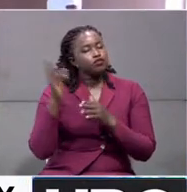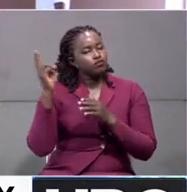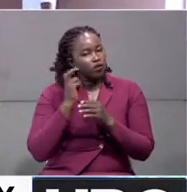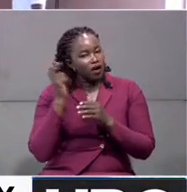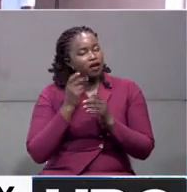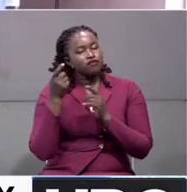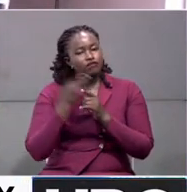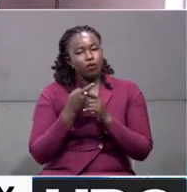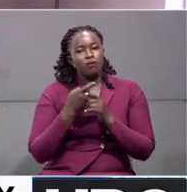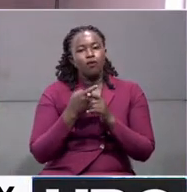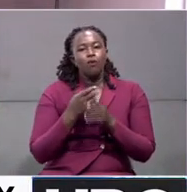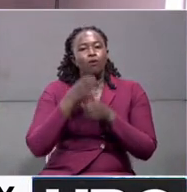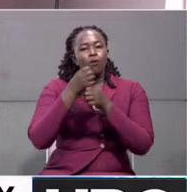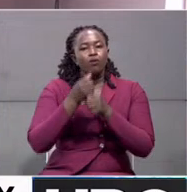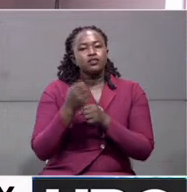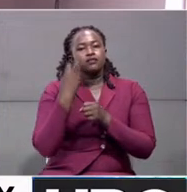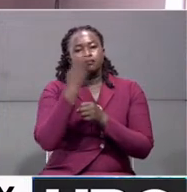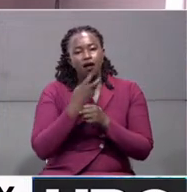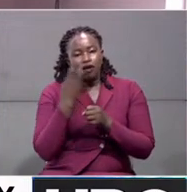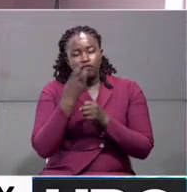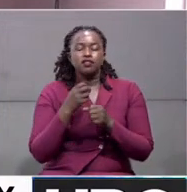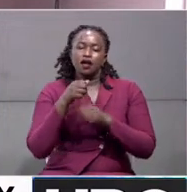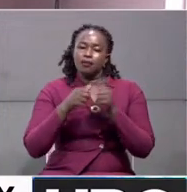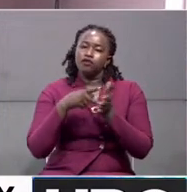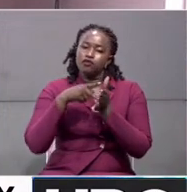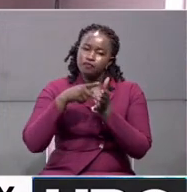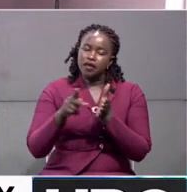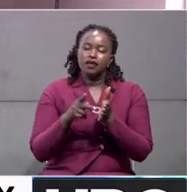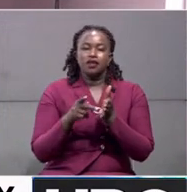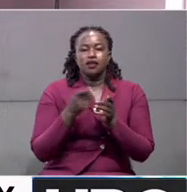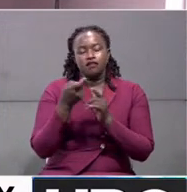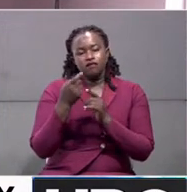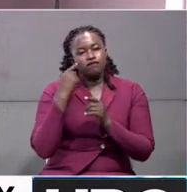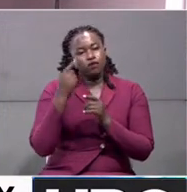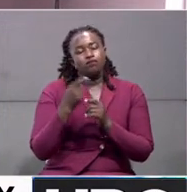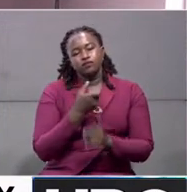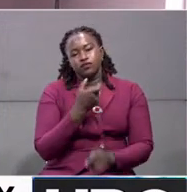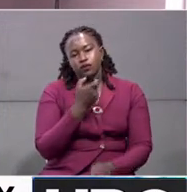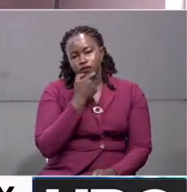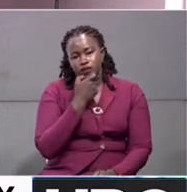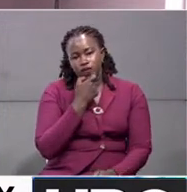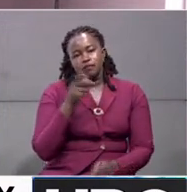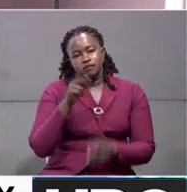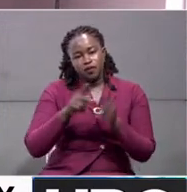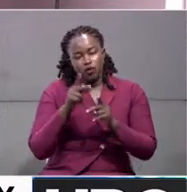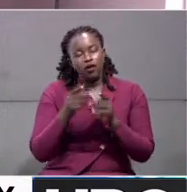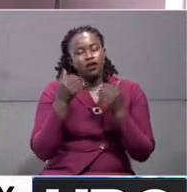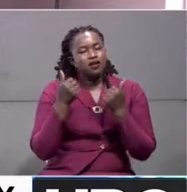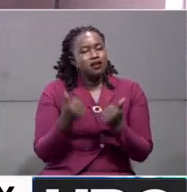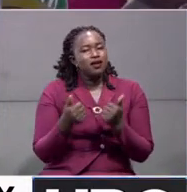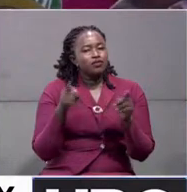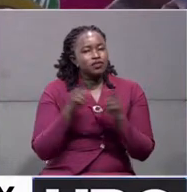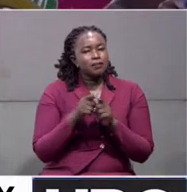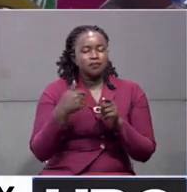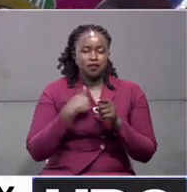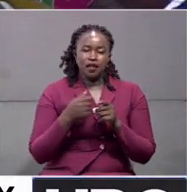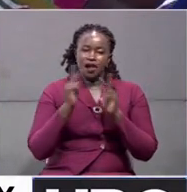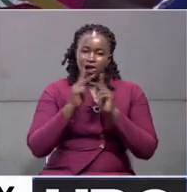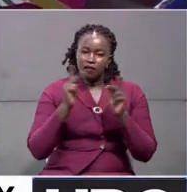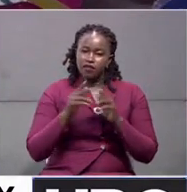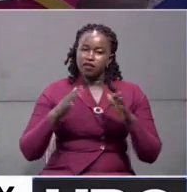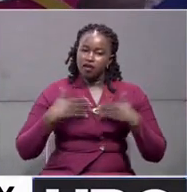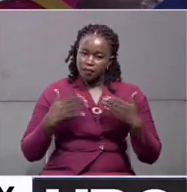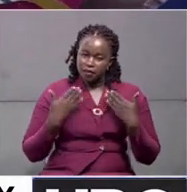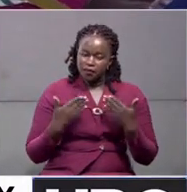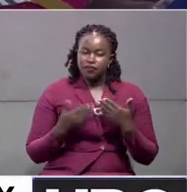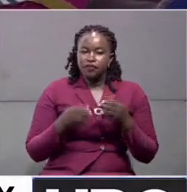mouth about the payment of referees. Then, I'm also very happy